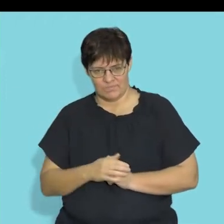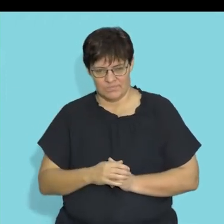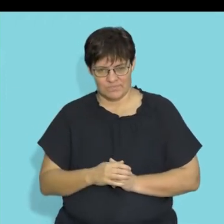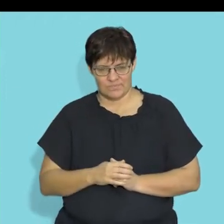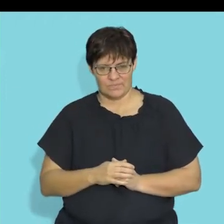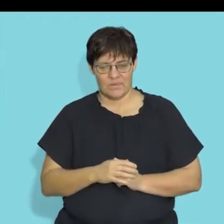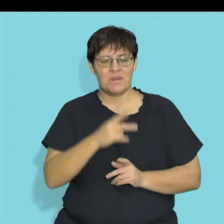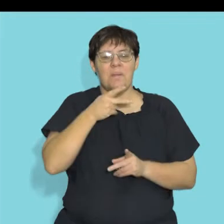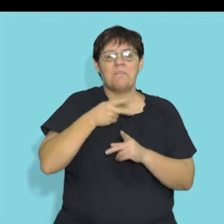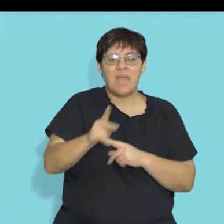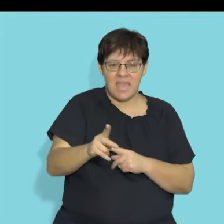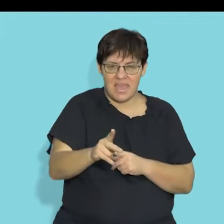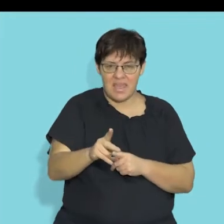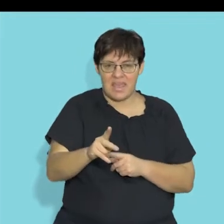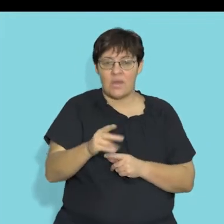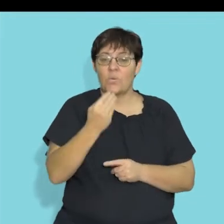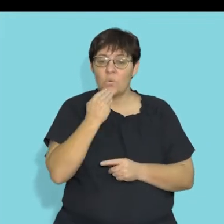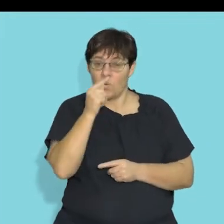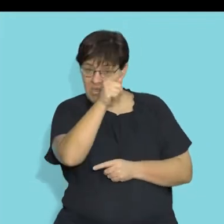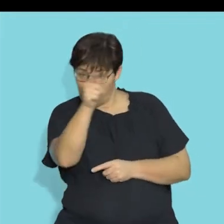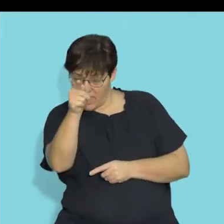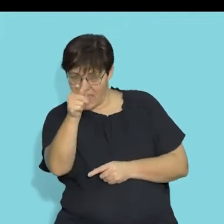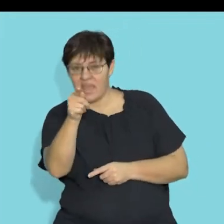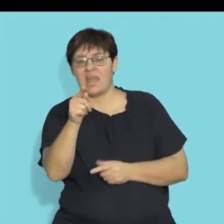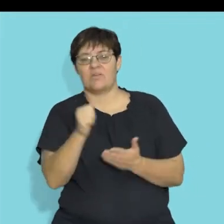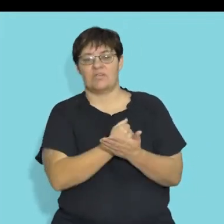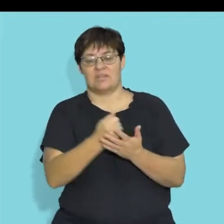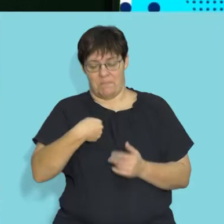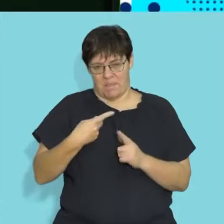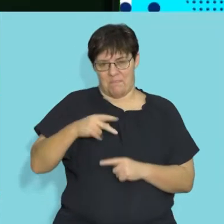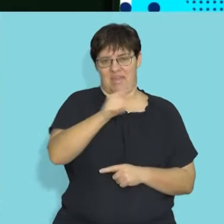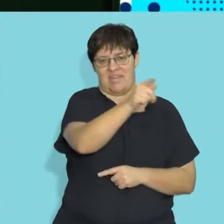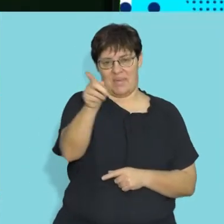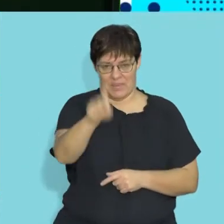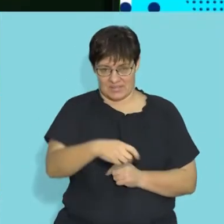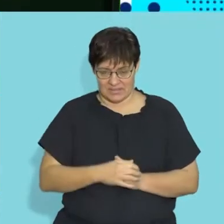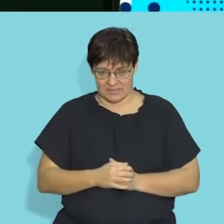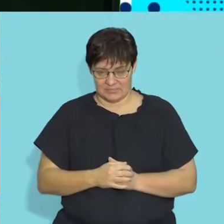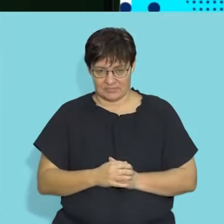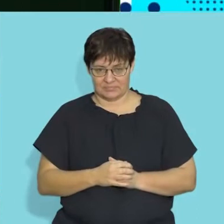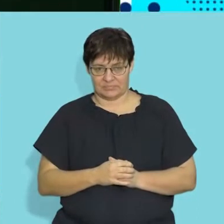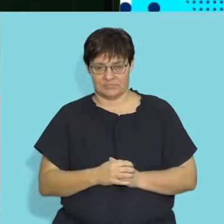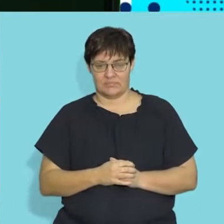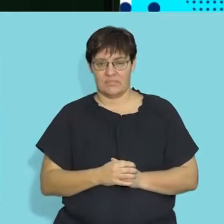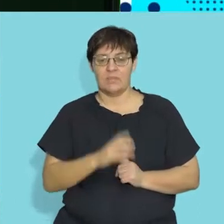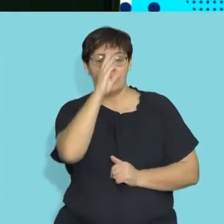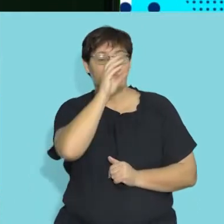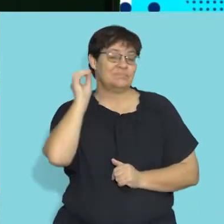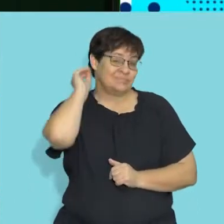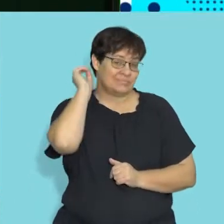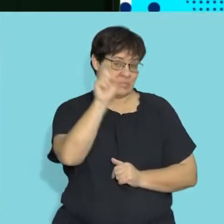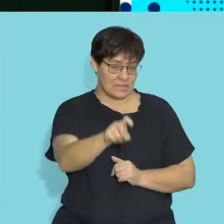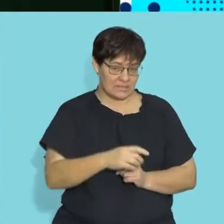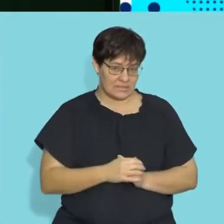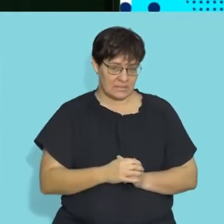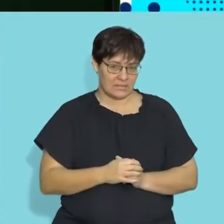55,800. So those are your payments to your creditors. Okay, just a quick one on this one here that you need to take